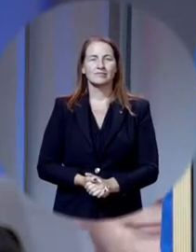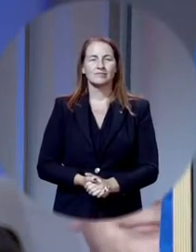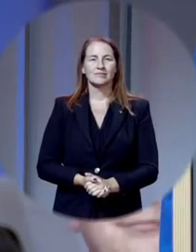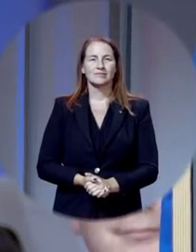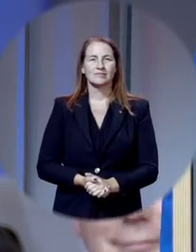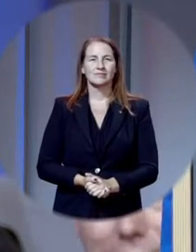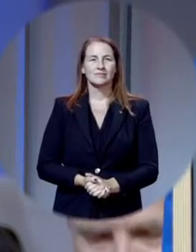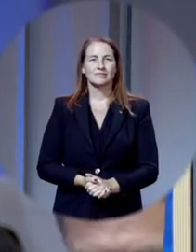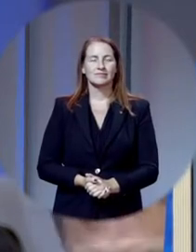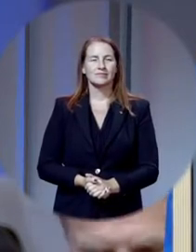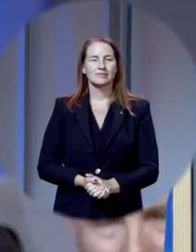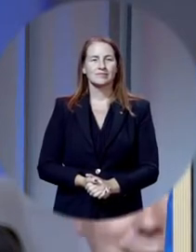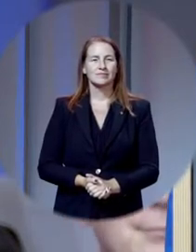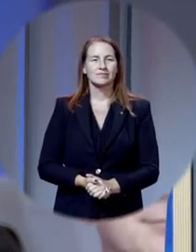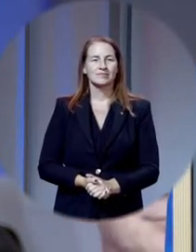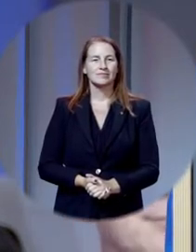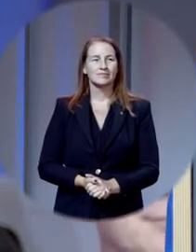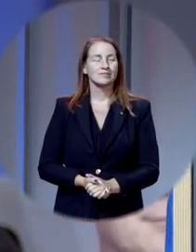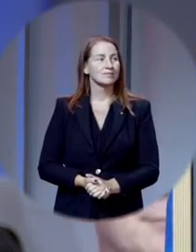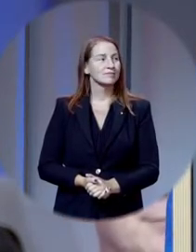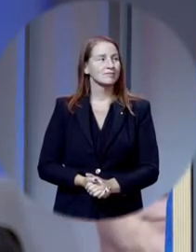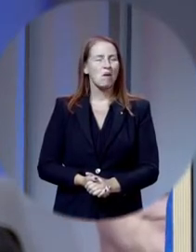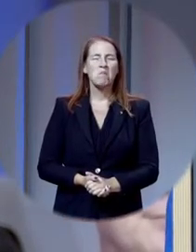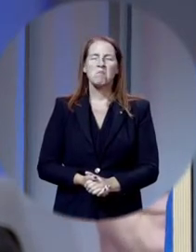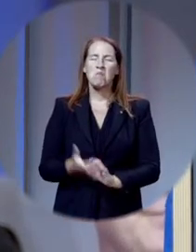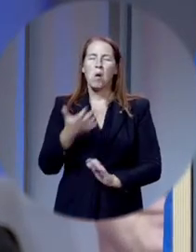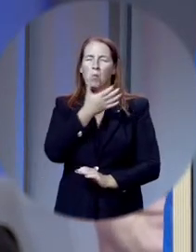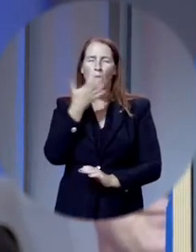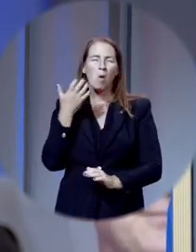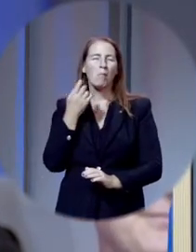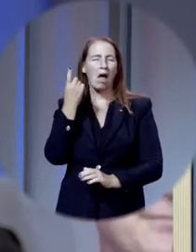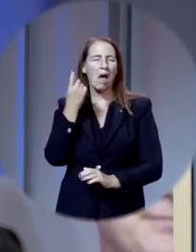Okay, so I think that's a bit of a warm-up.